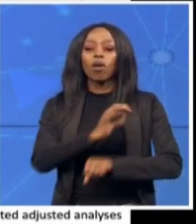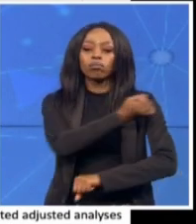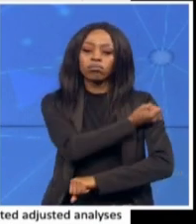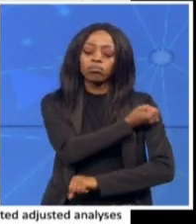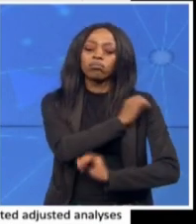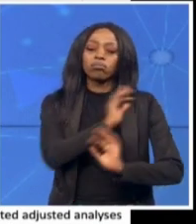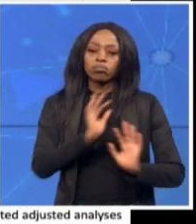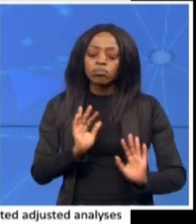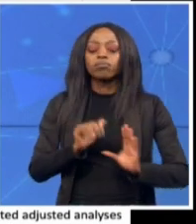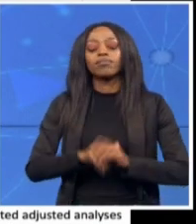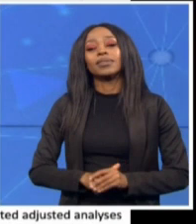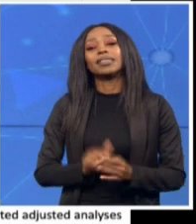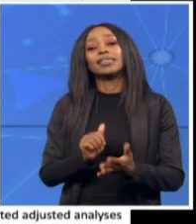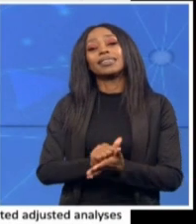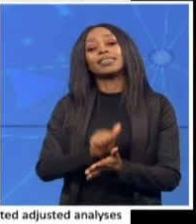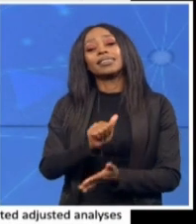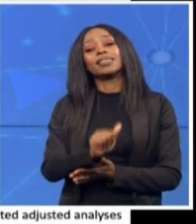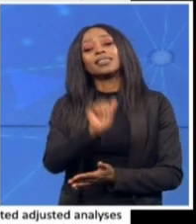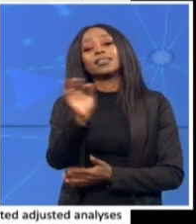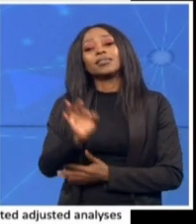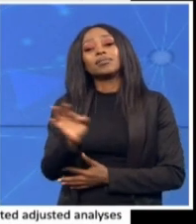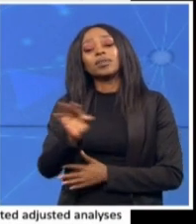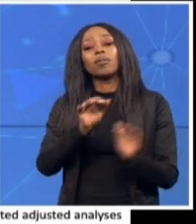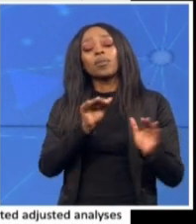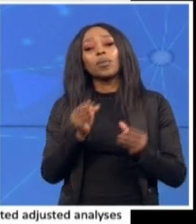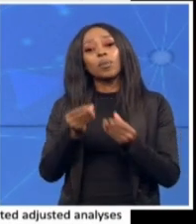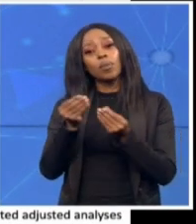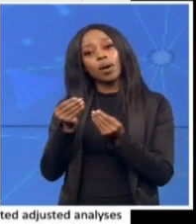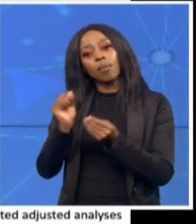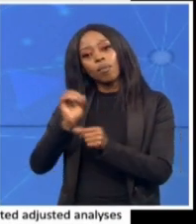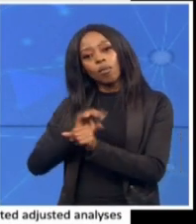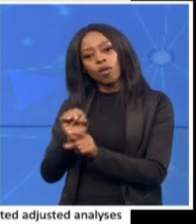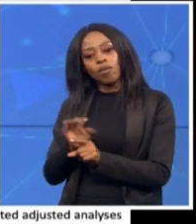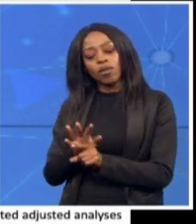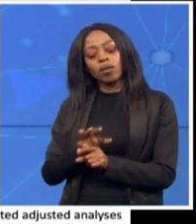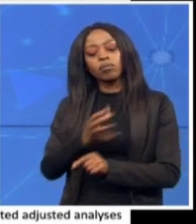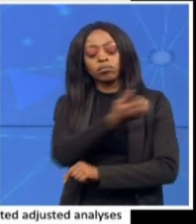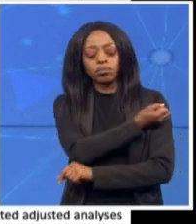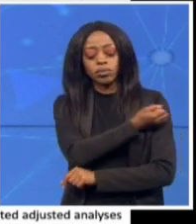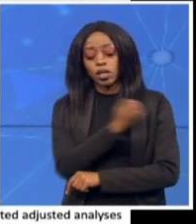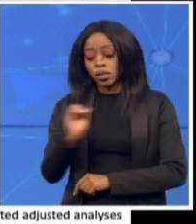people that got cases were vaccinated. 0% of the cases that died